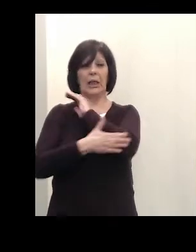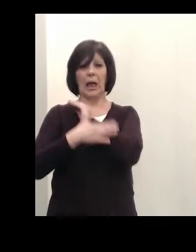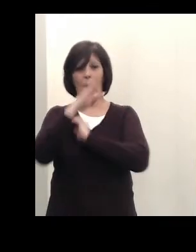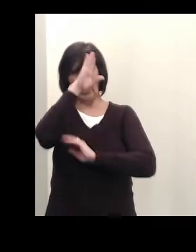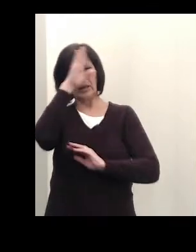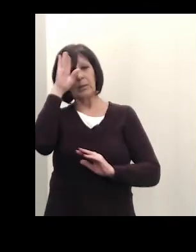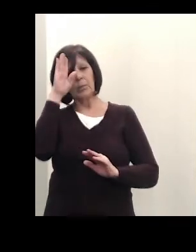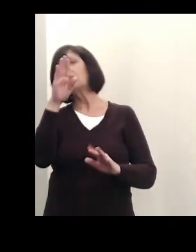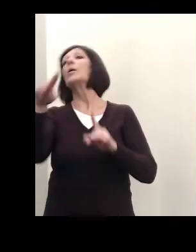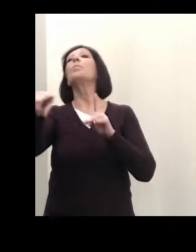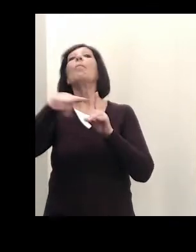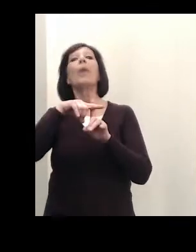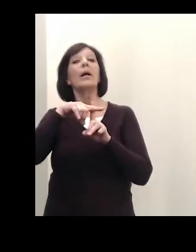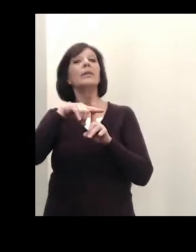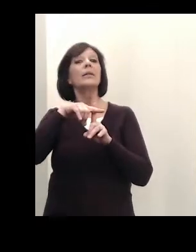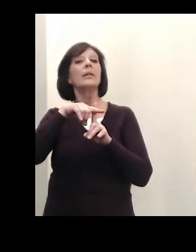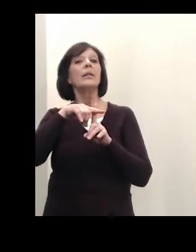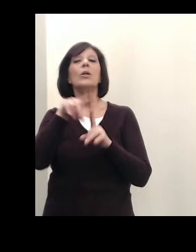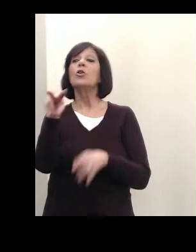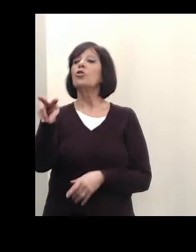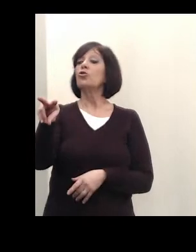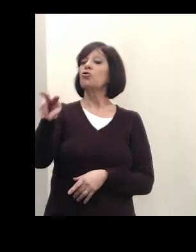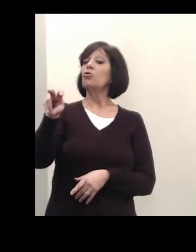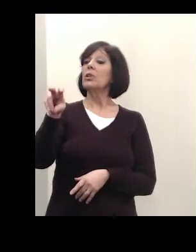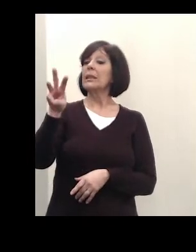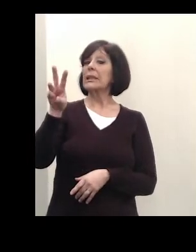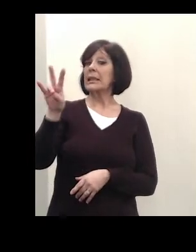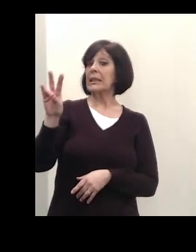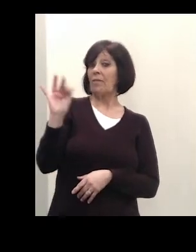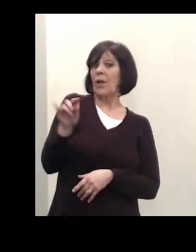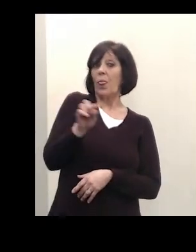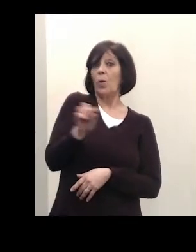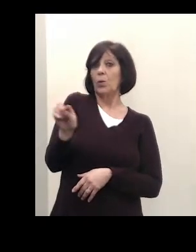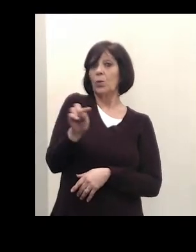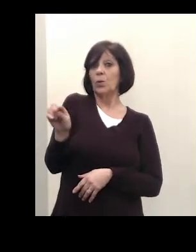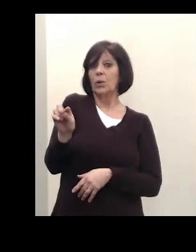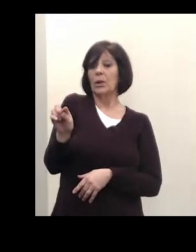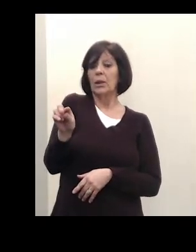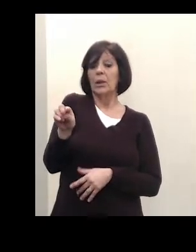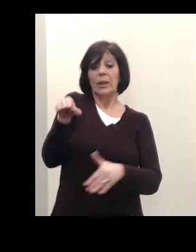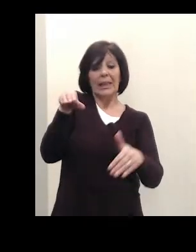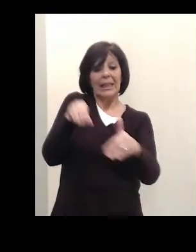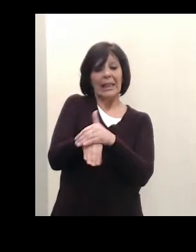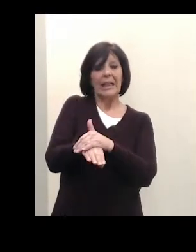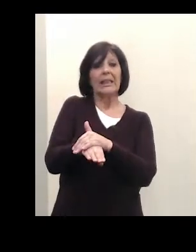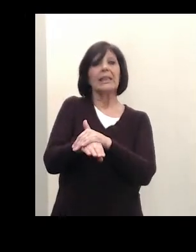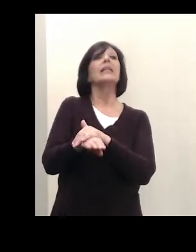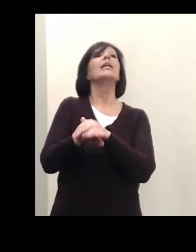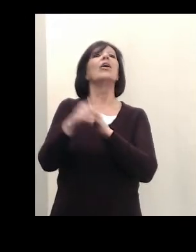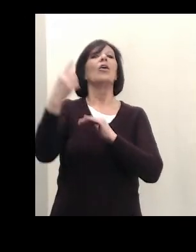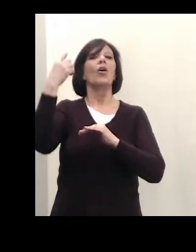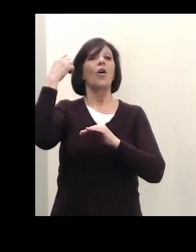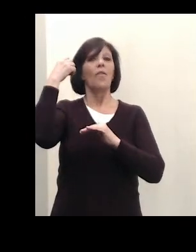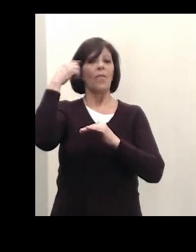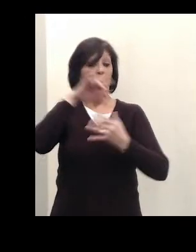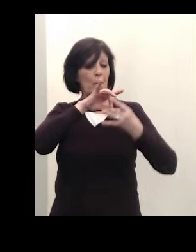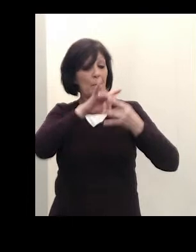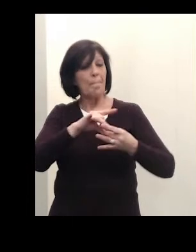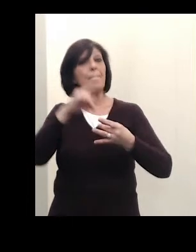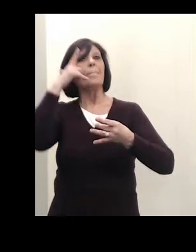COVID-19 positive. 267 of them were admitted for a COVID-19 related